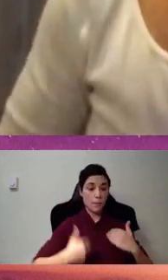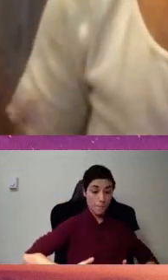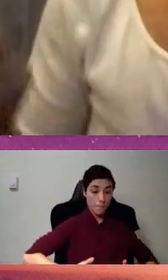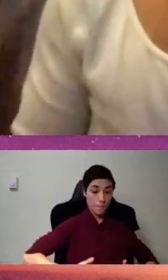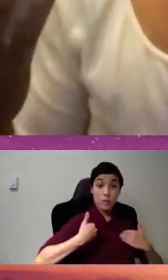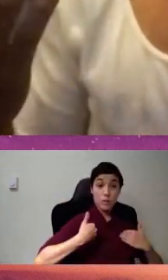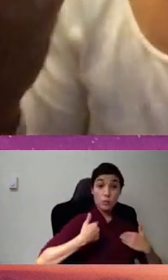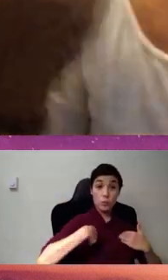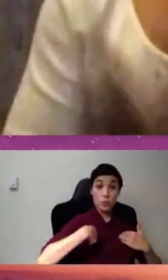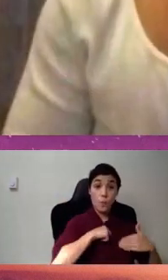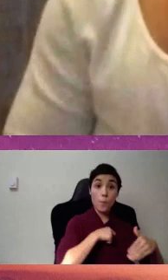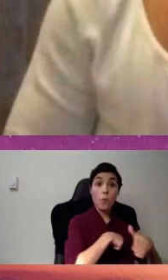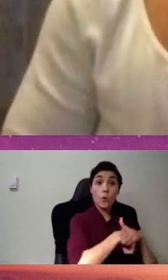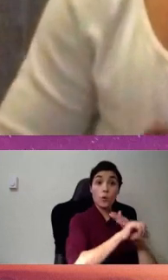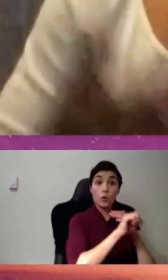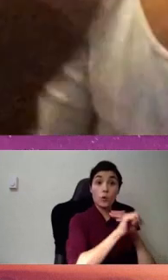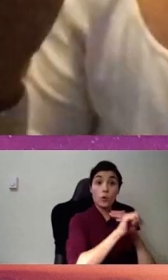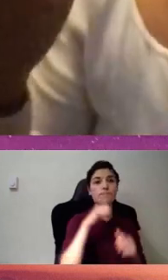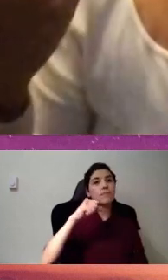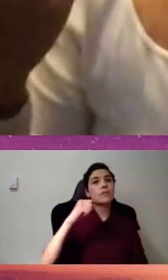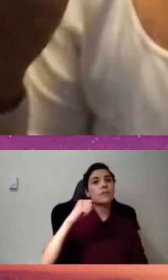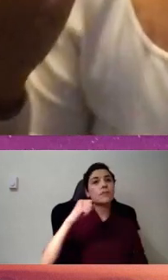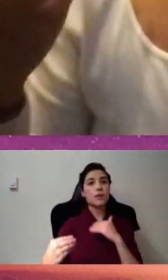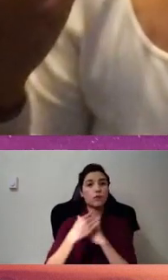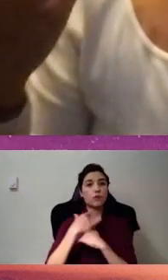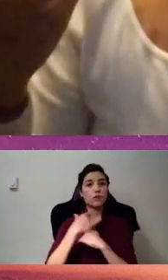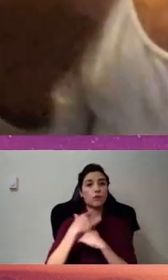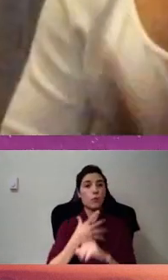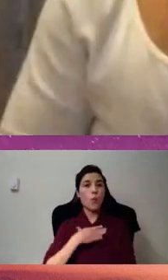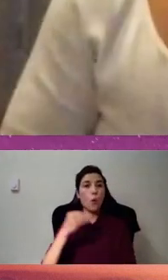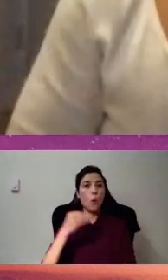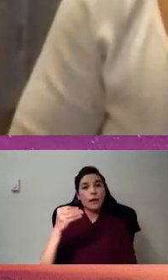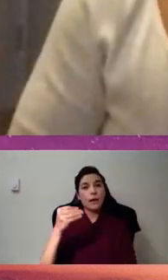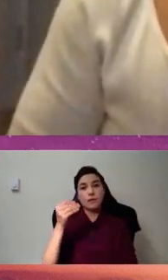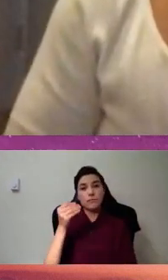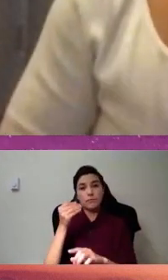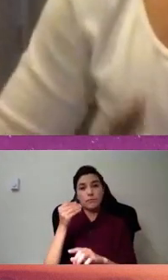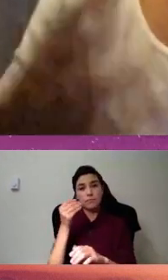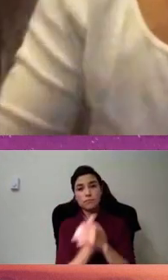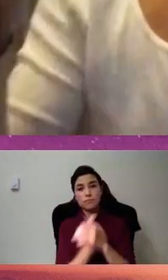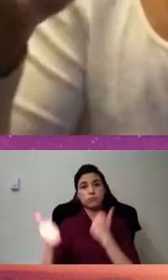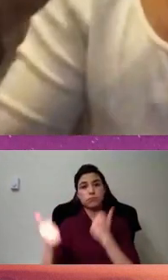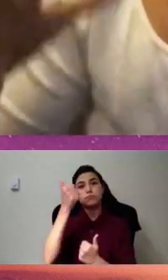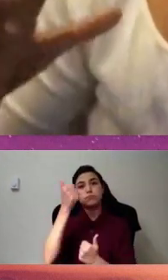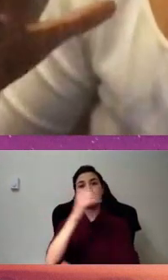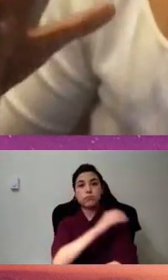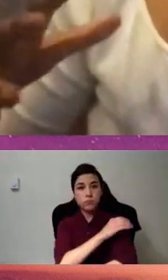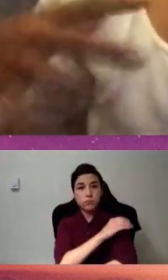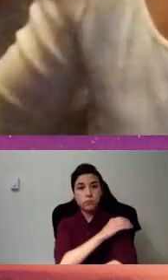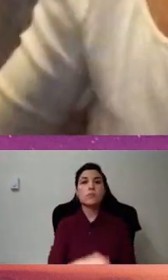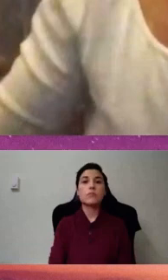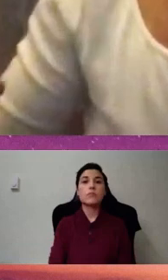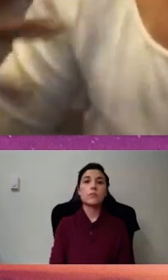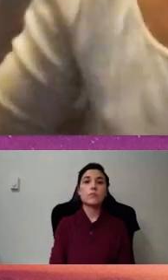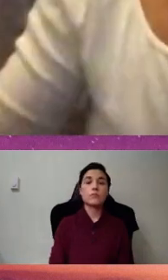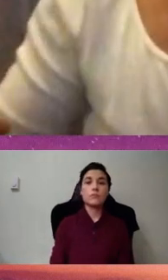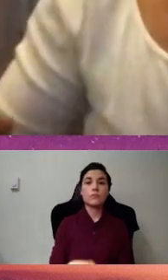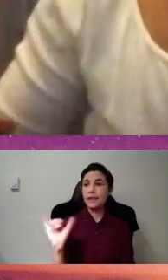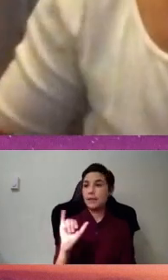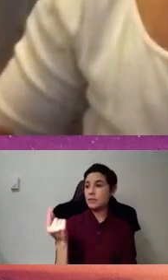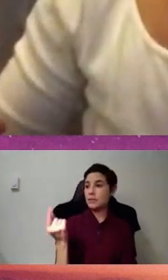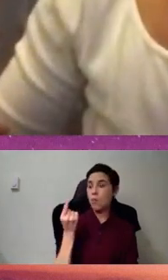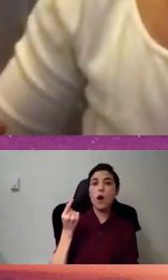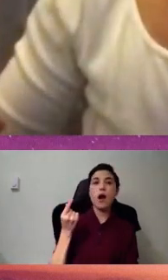white supremacy as well, whether it be like with plastic surgery. I believe someone like brought up hormones before, or just trying to mold our bodies in a way